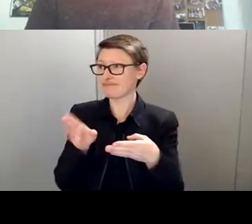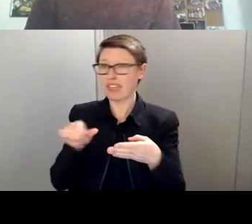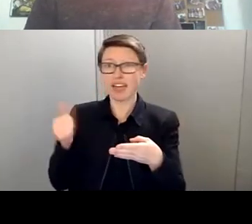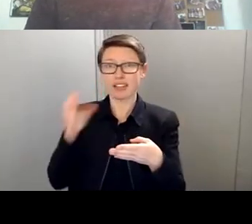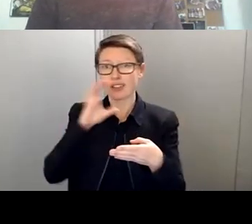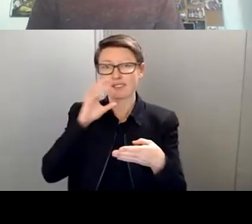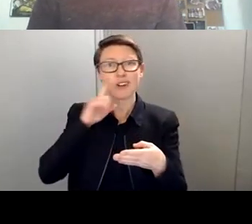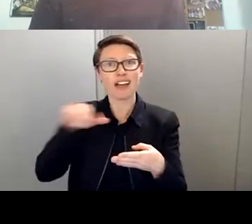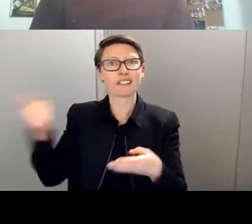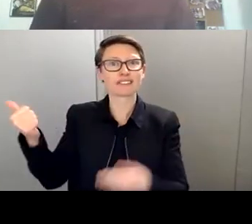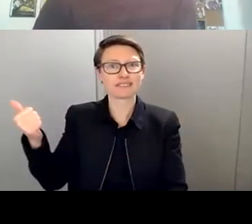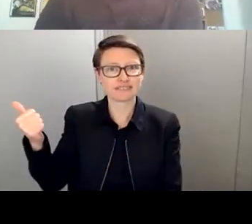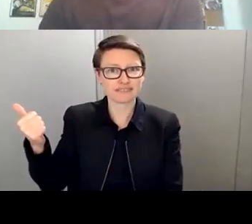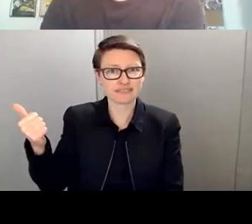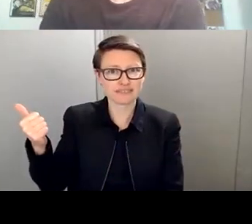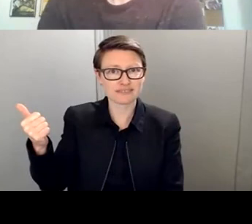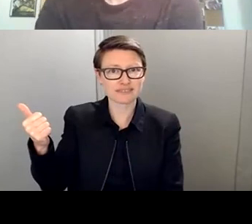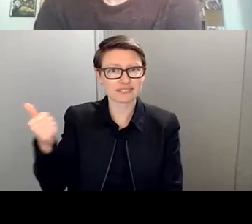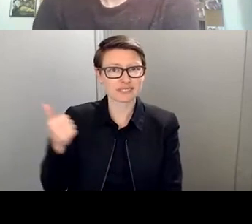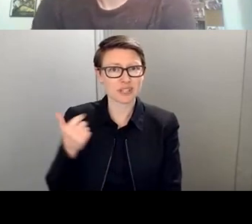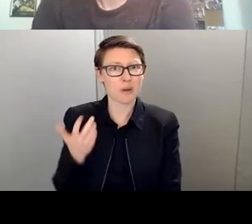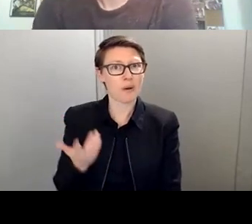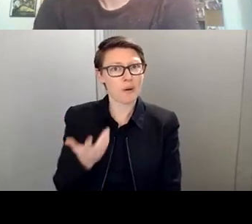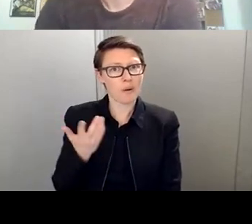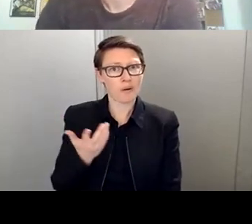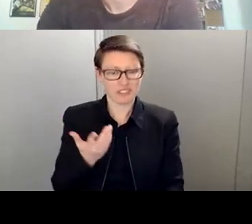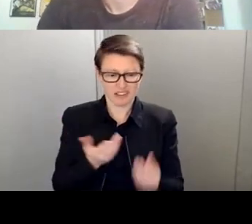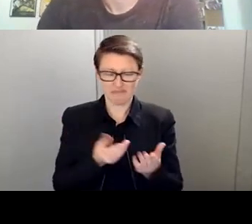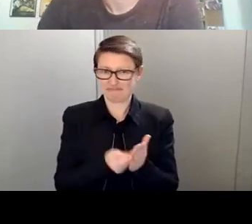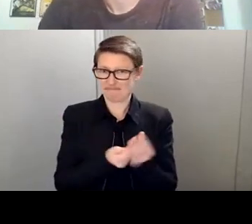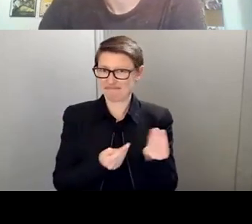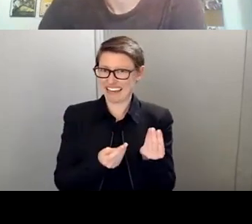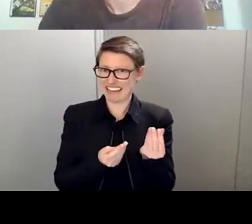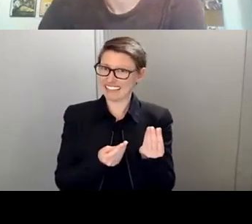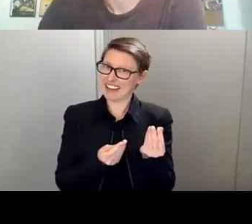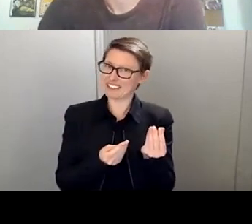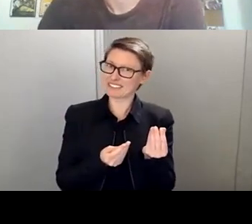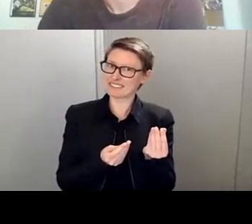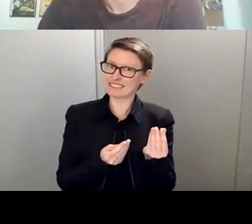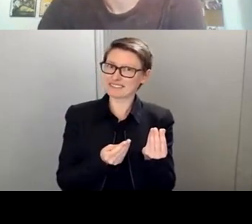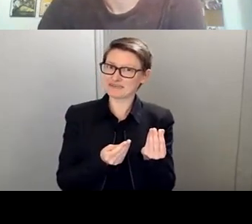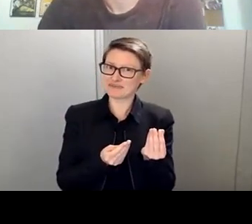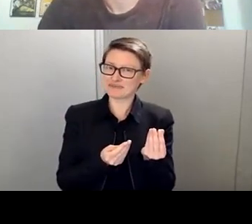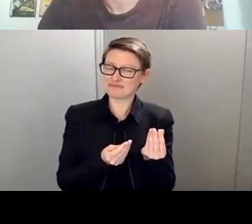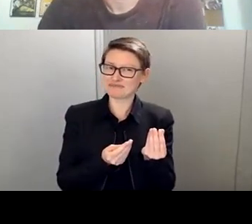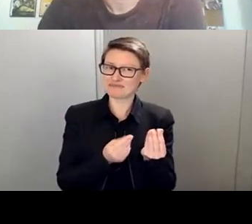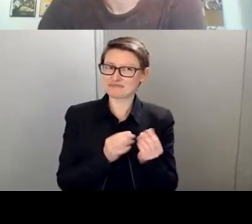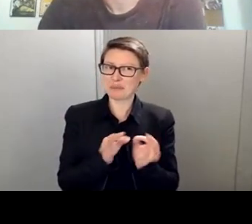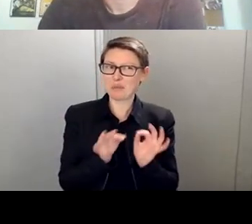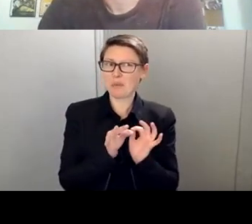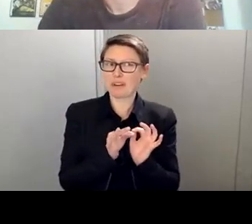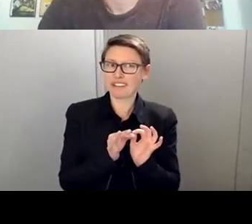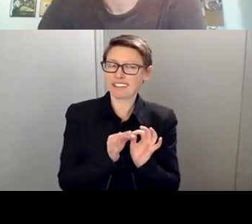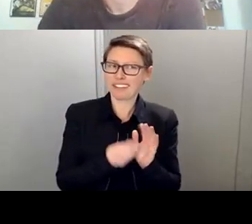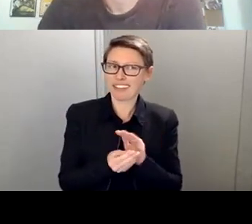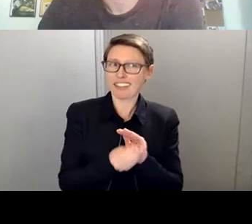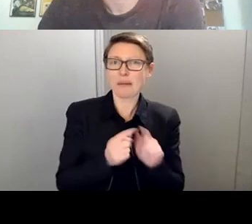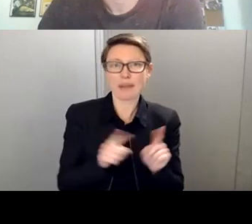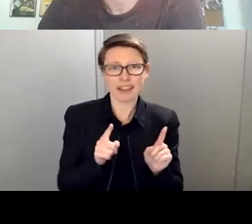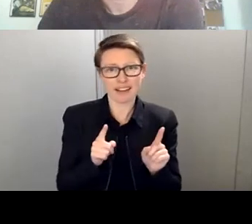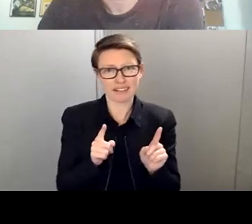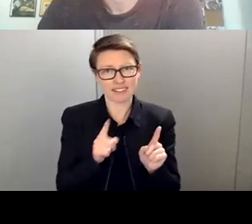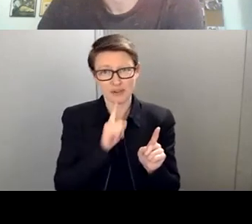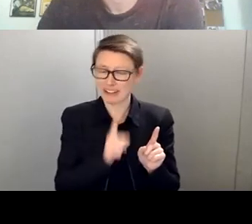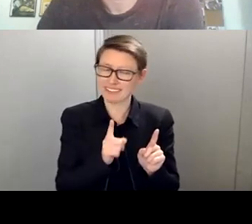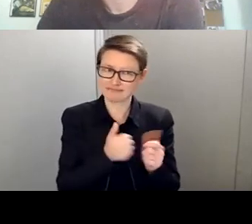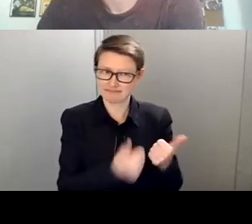think there's a monetary incentive as well, but more for the souls of everyone involved in telling